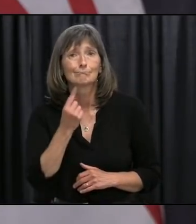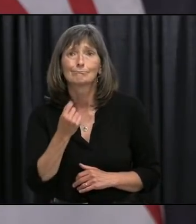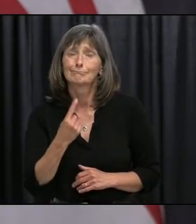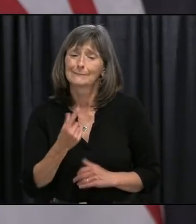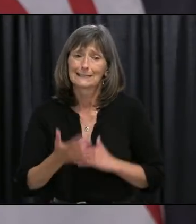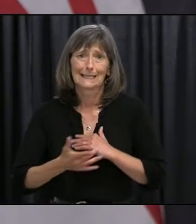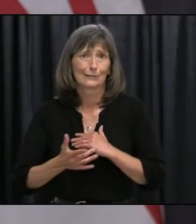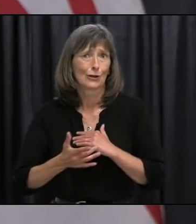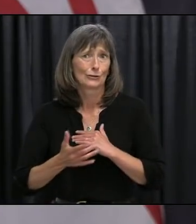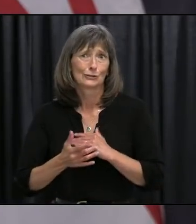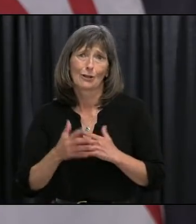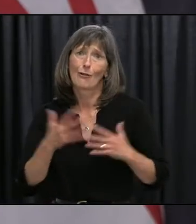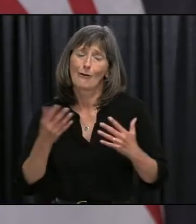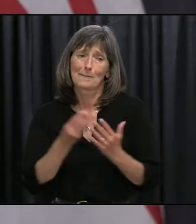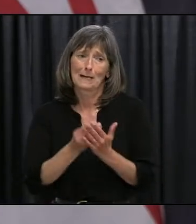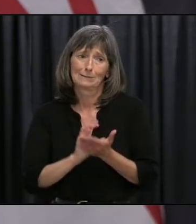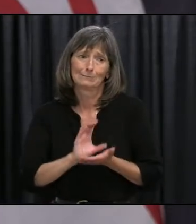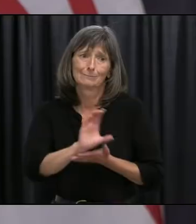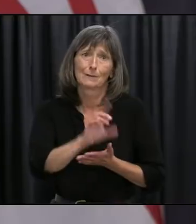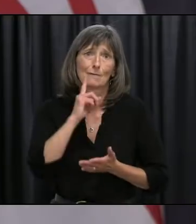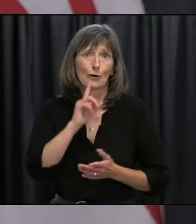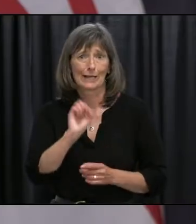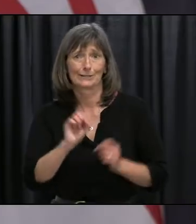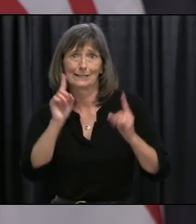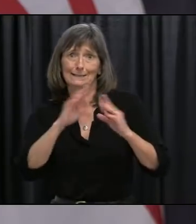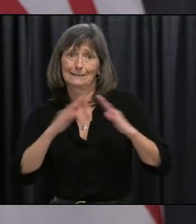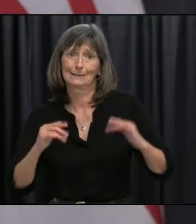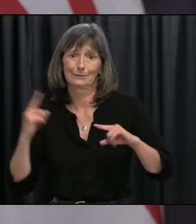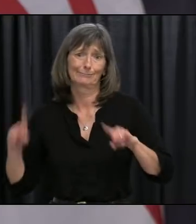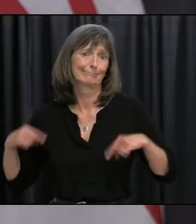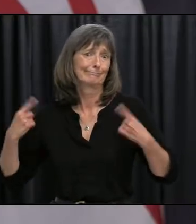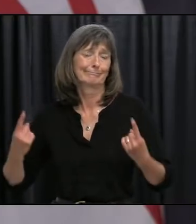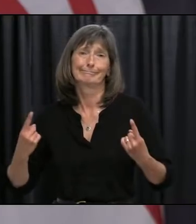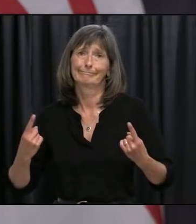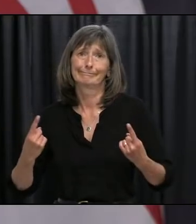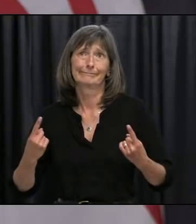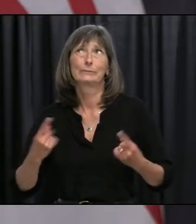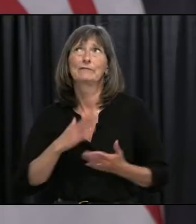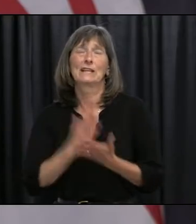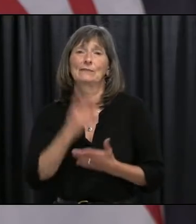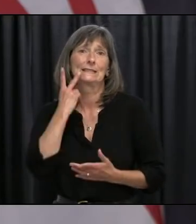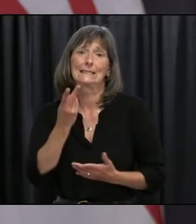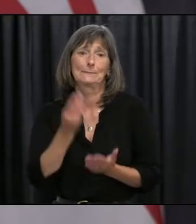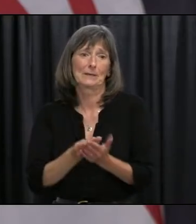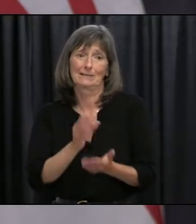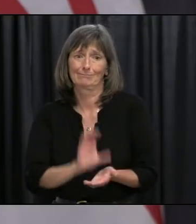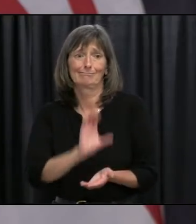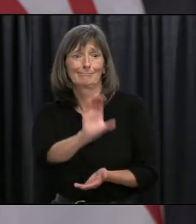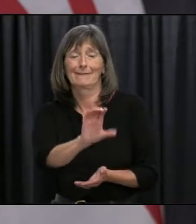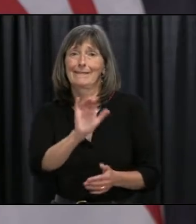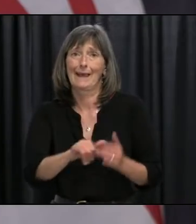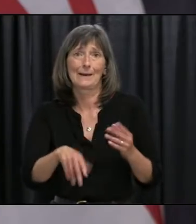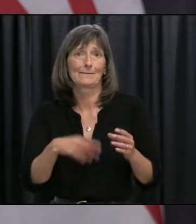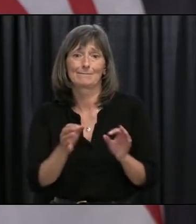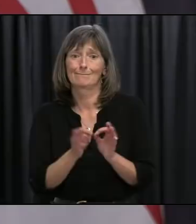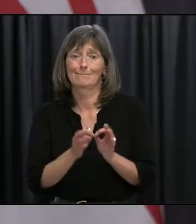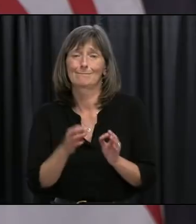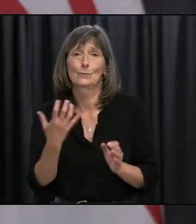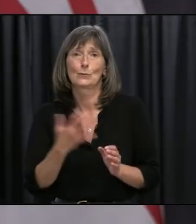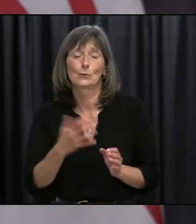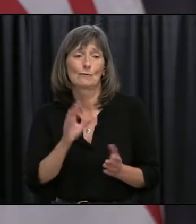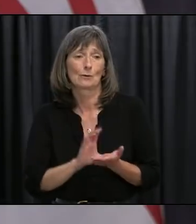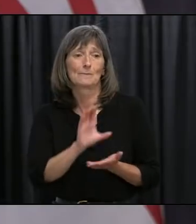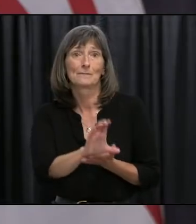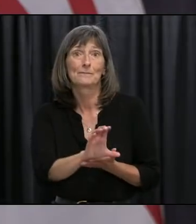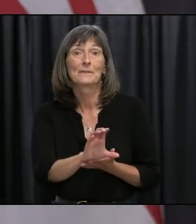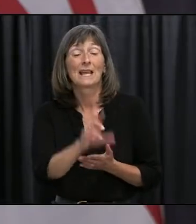in technology to the education system in Newfoundland and Labrador that we've ever seen. And this will set the foundation